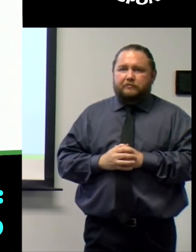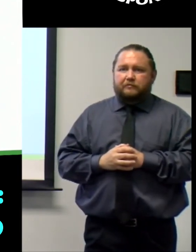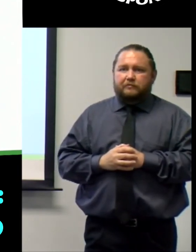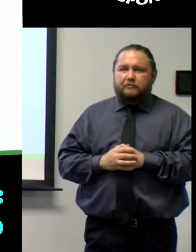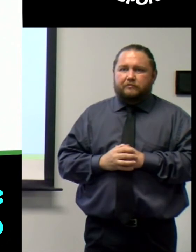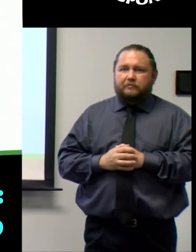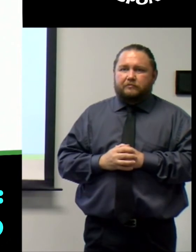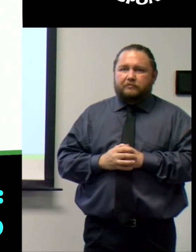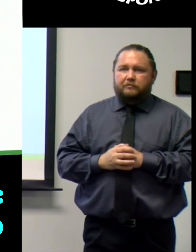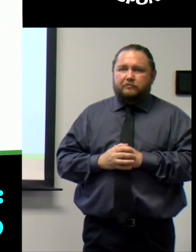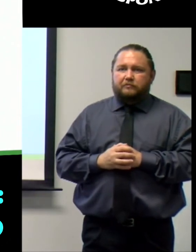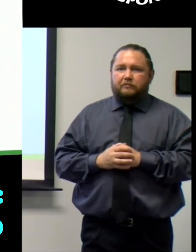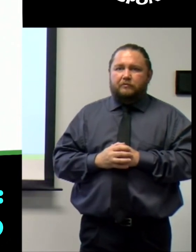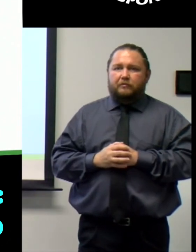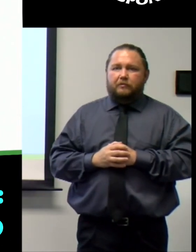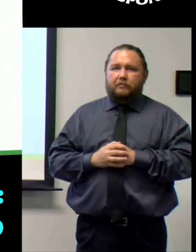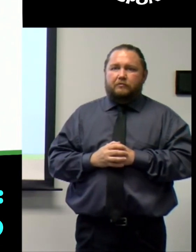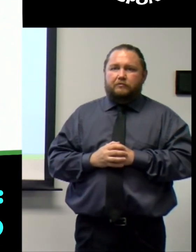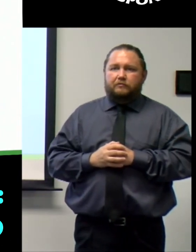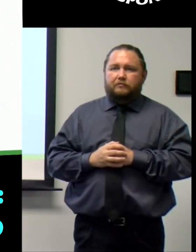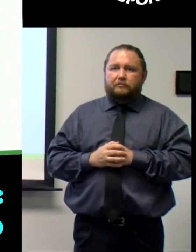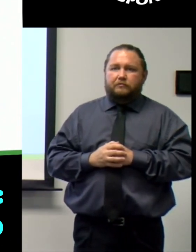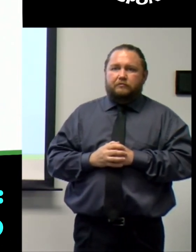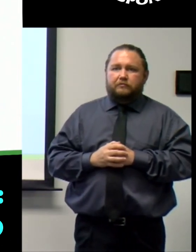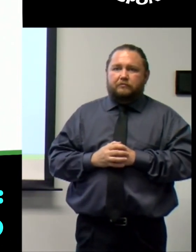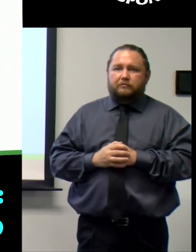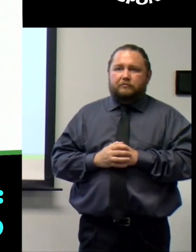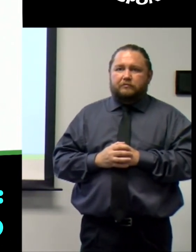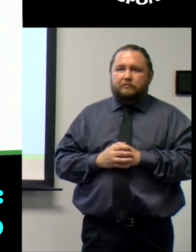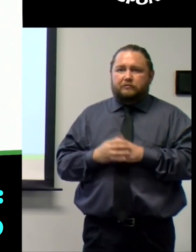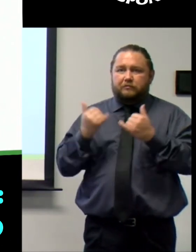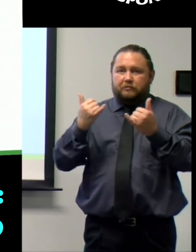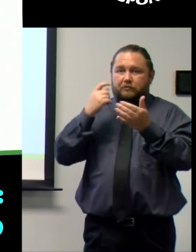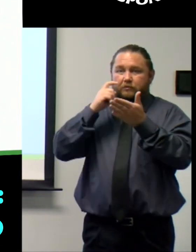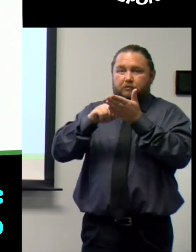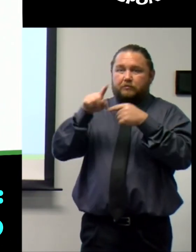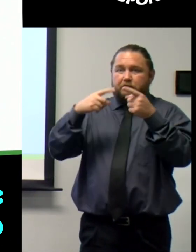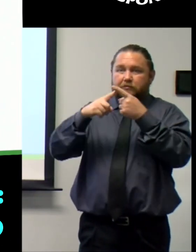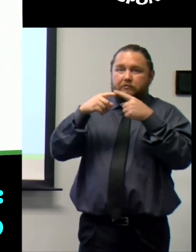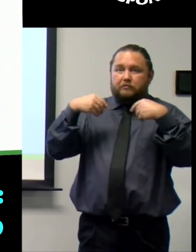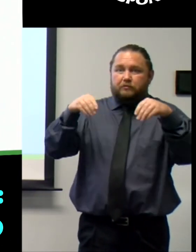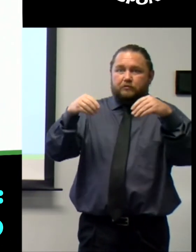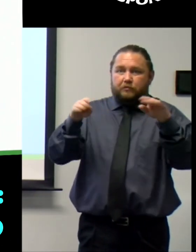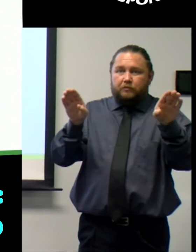So as things open up, we're going to see the changes in the